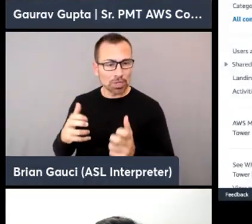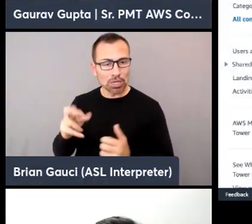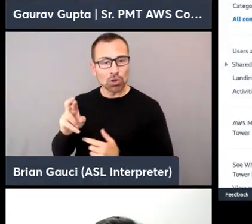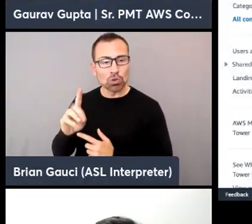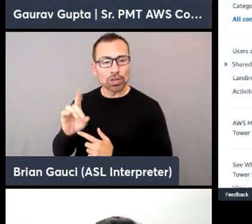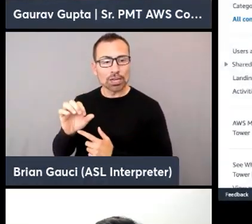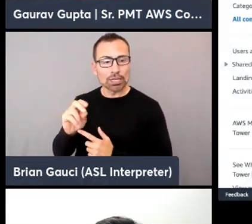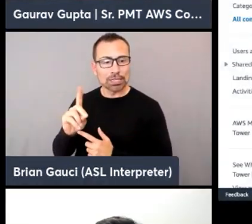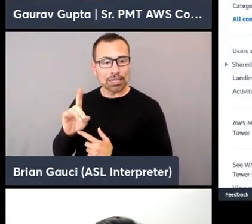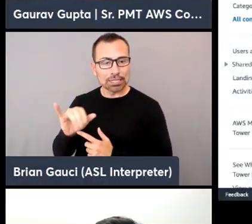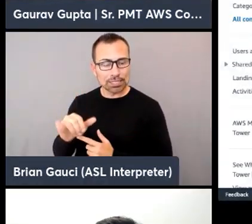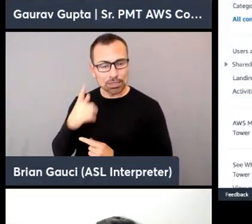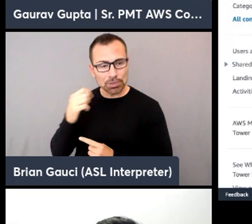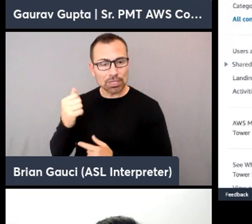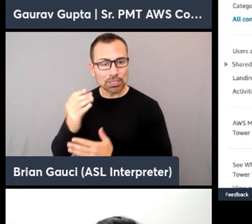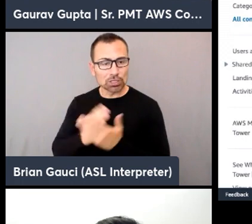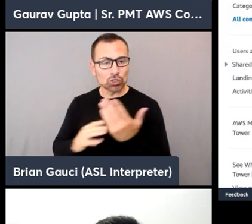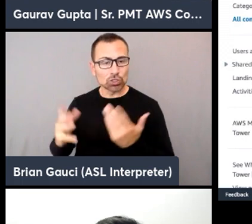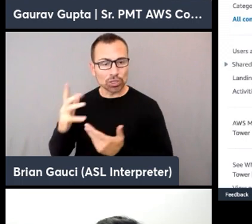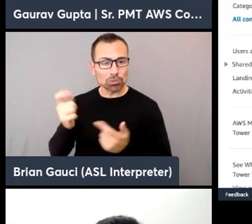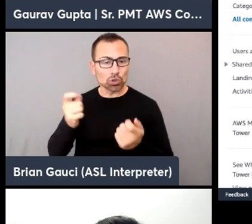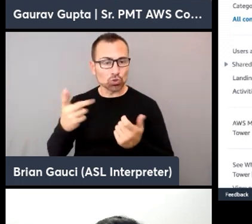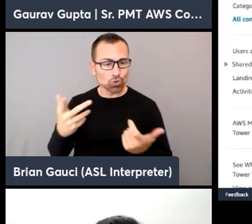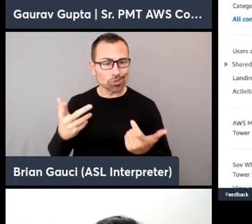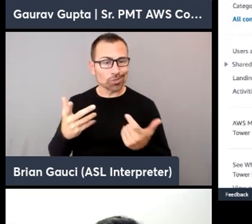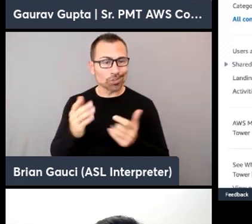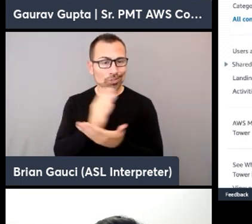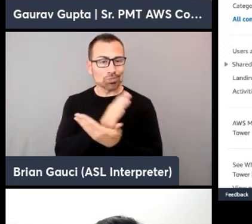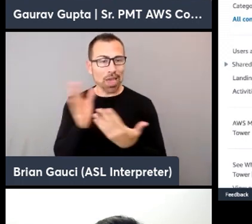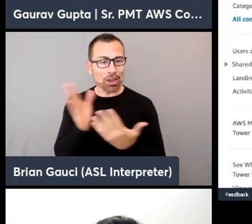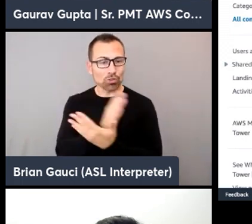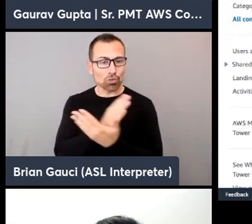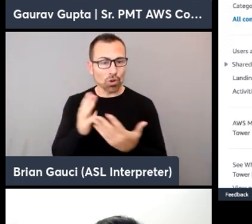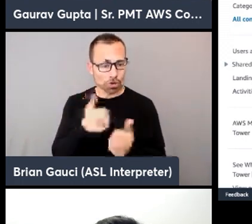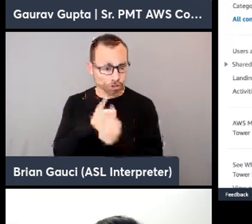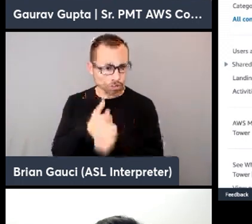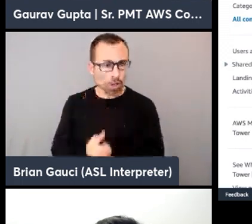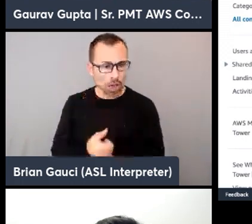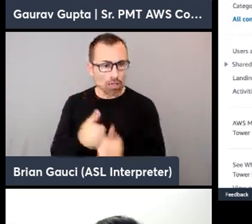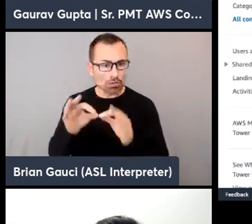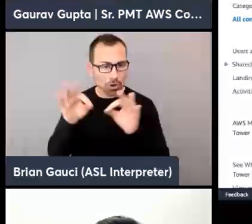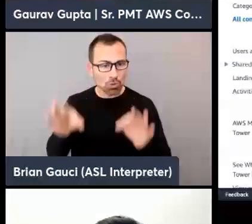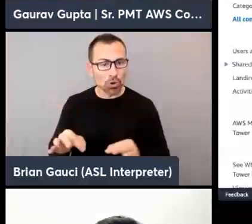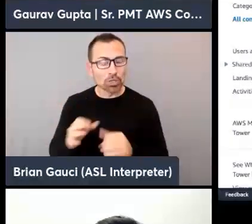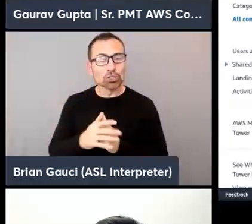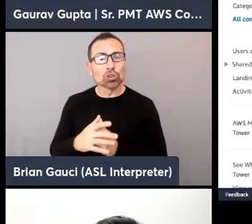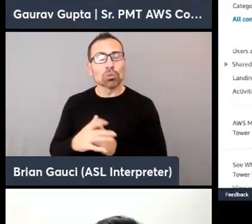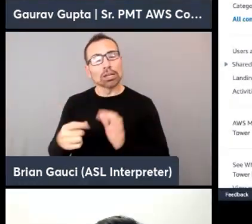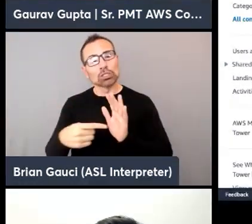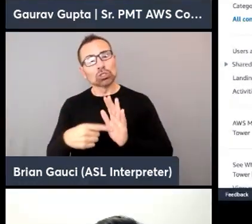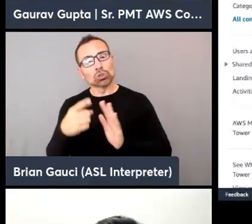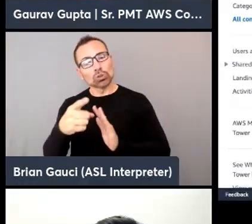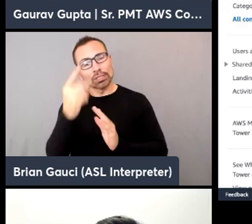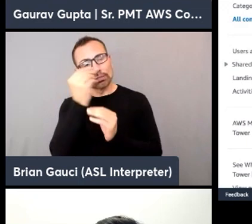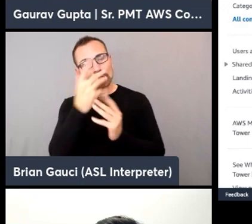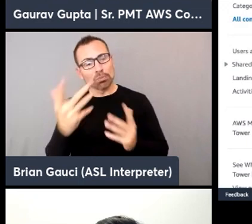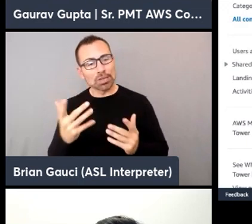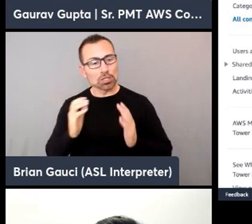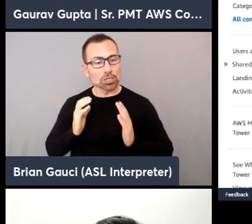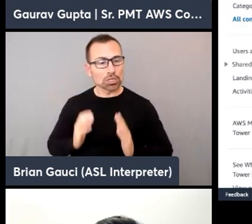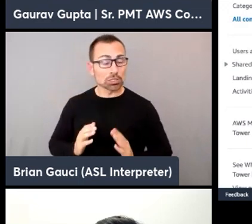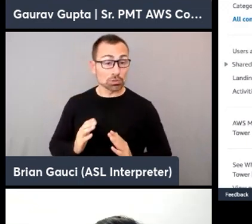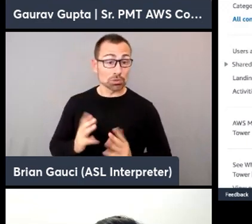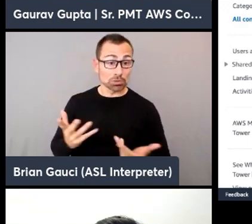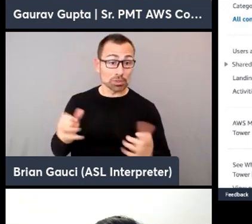different compliance frameworks, right? So by providing this information to the customers can directly see as to which, as you